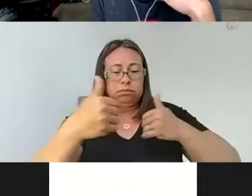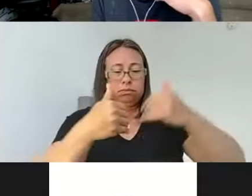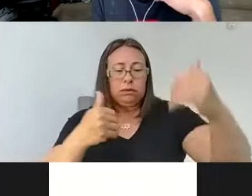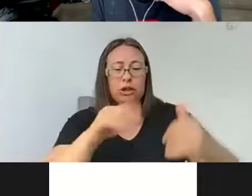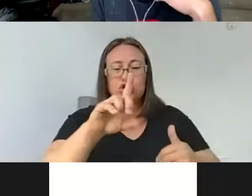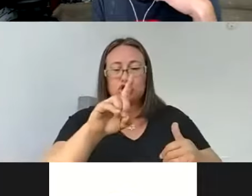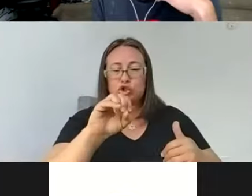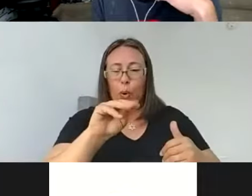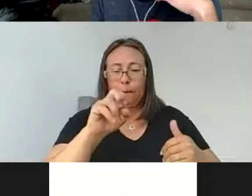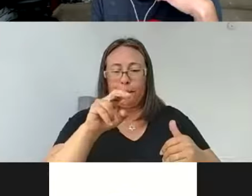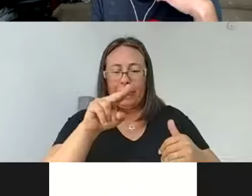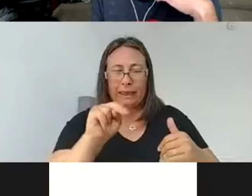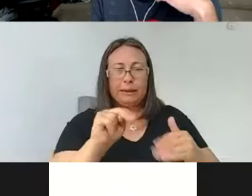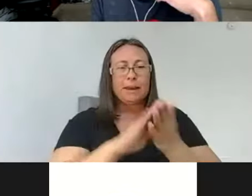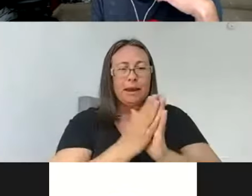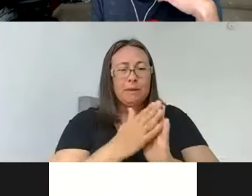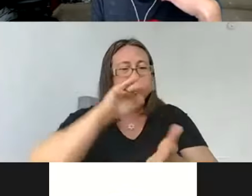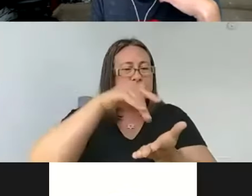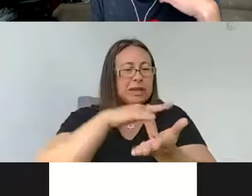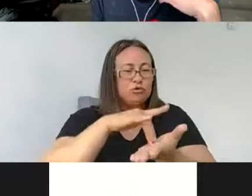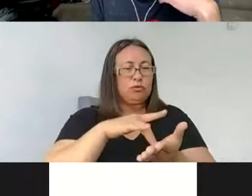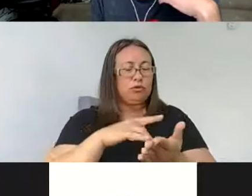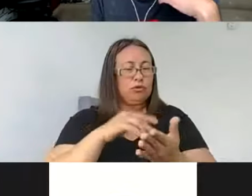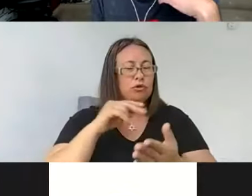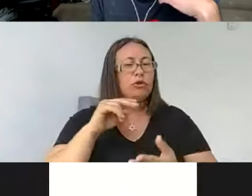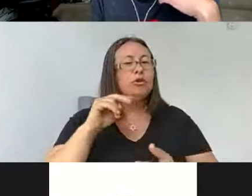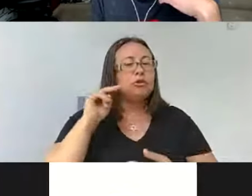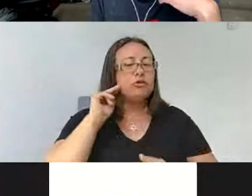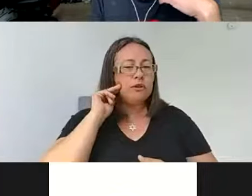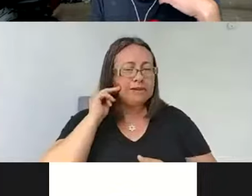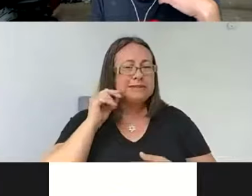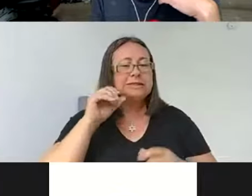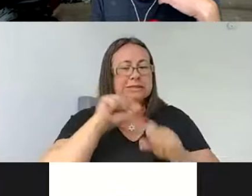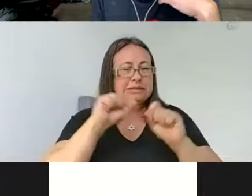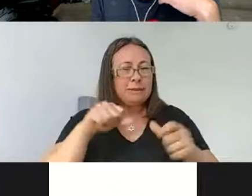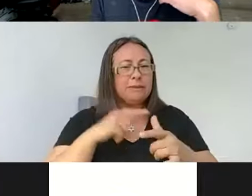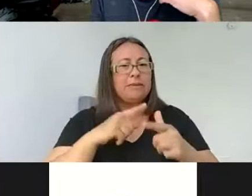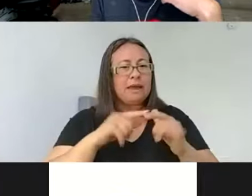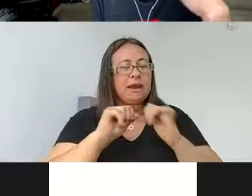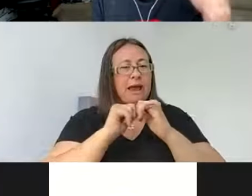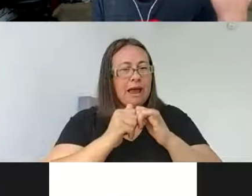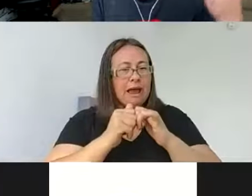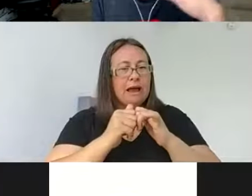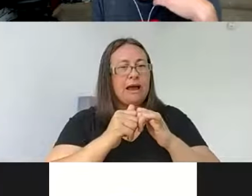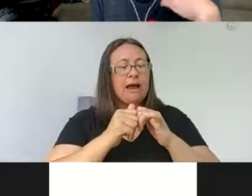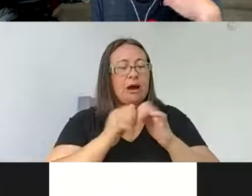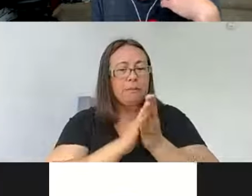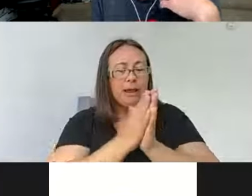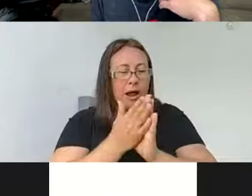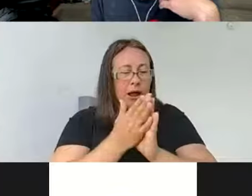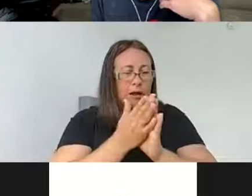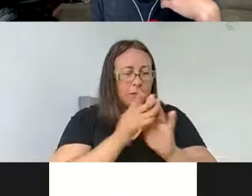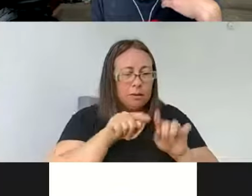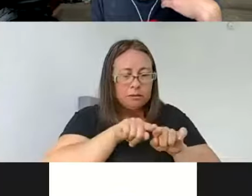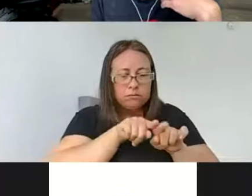system, to then what I'll talk about today, how the neural stem cell pools get specified into